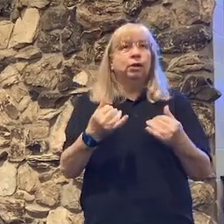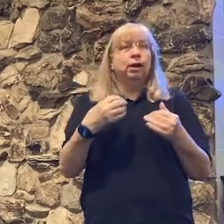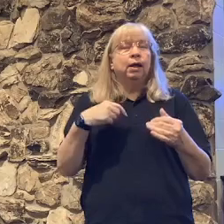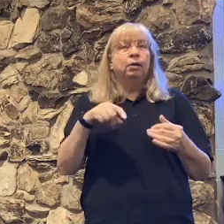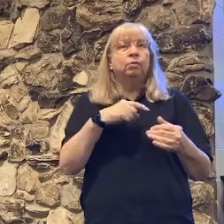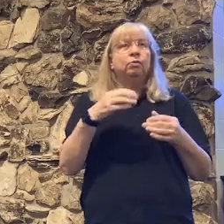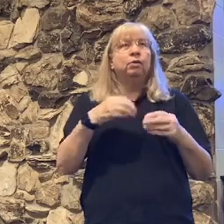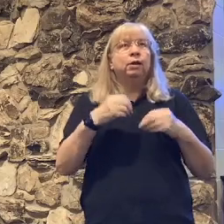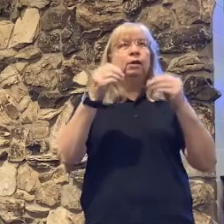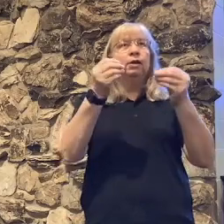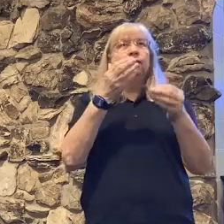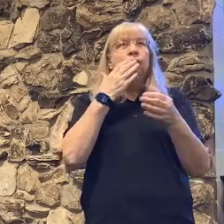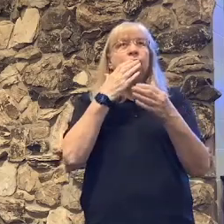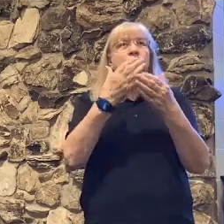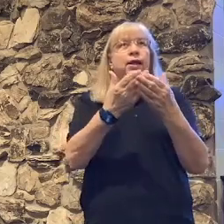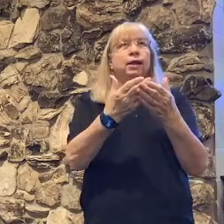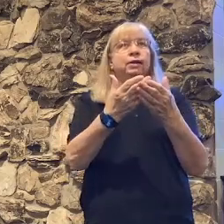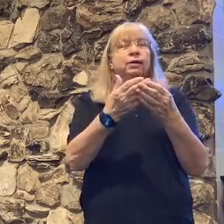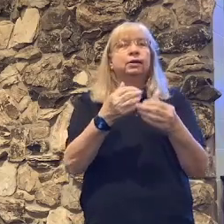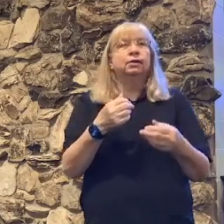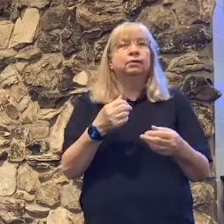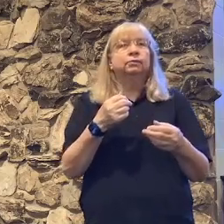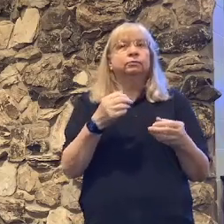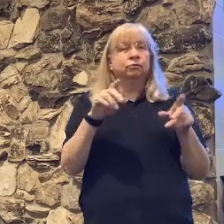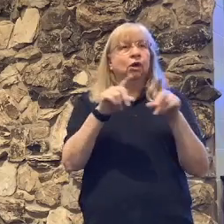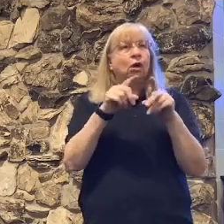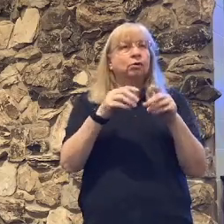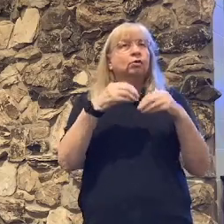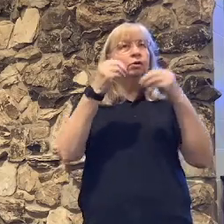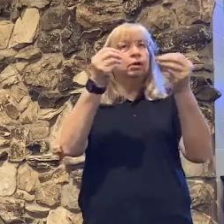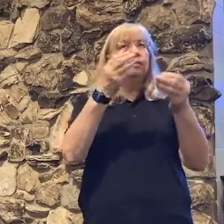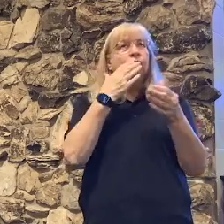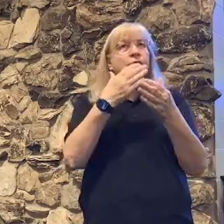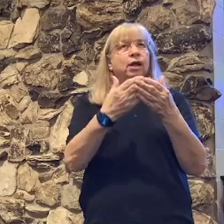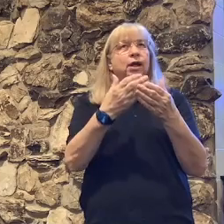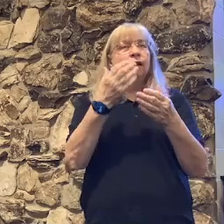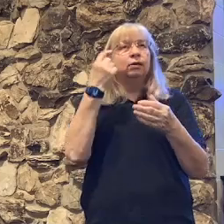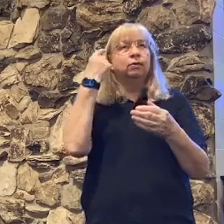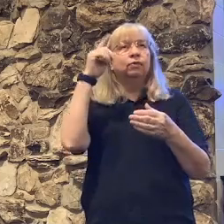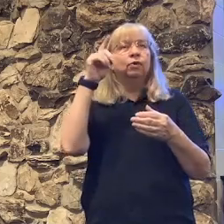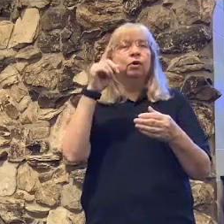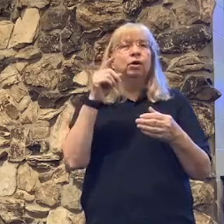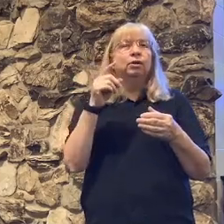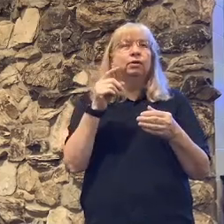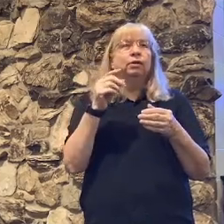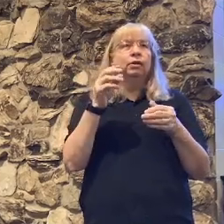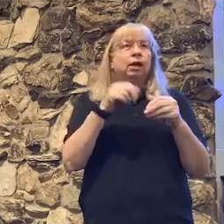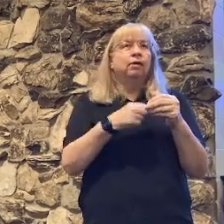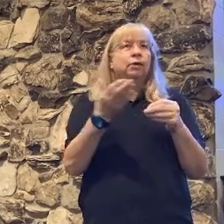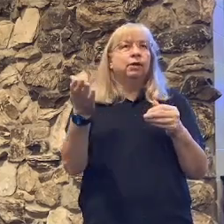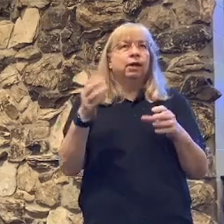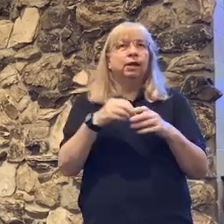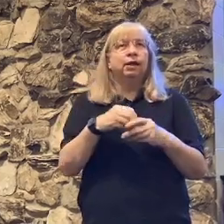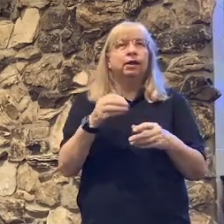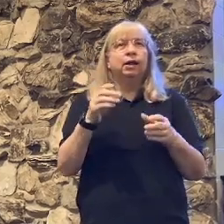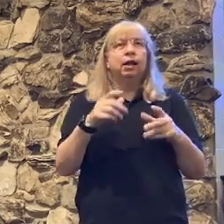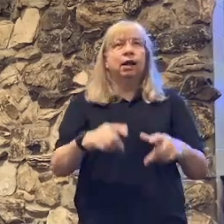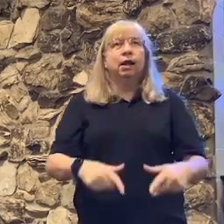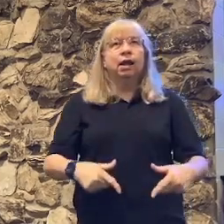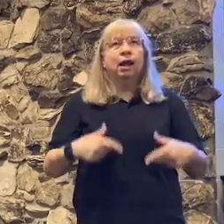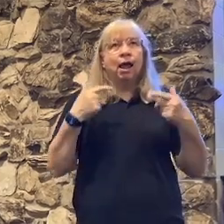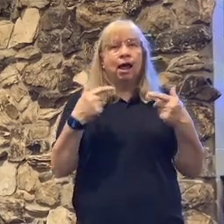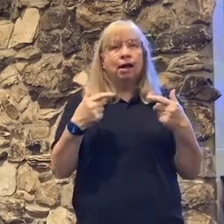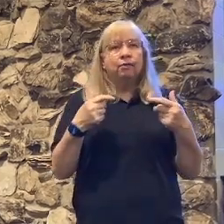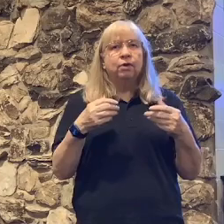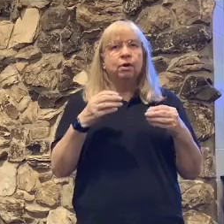thanks. We also give you thanks for just everything in life. And we lay